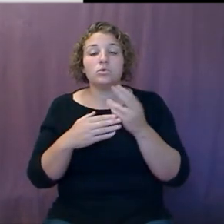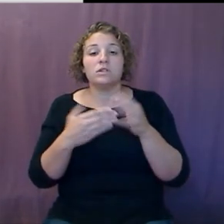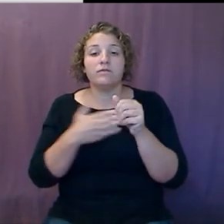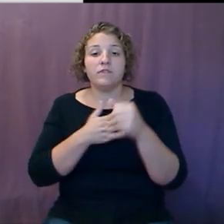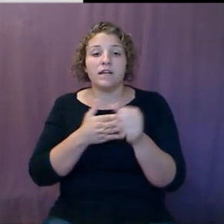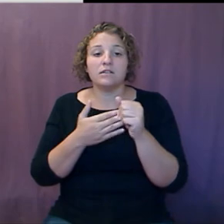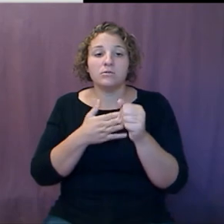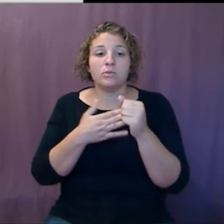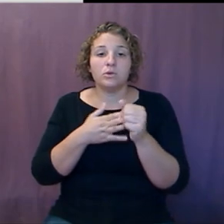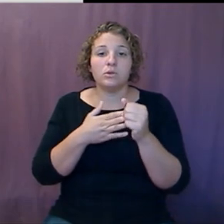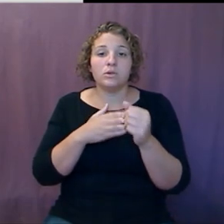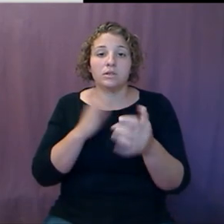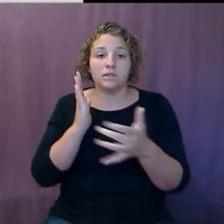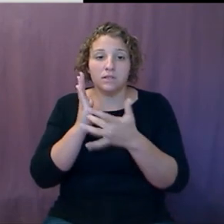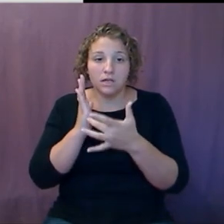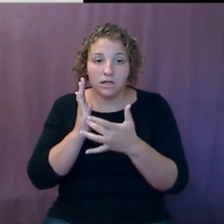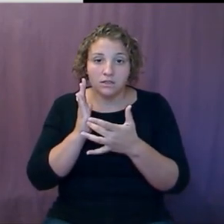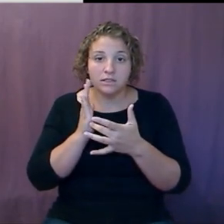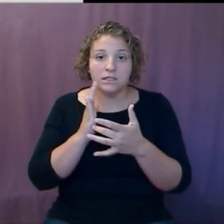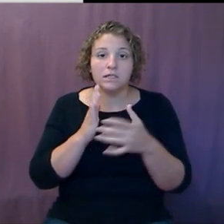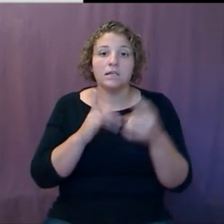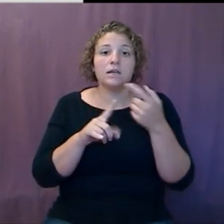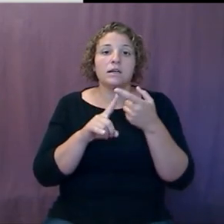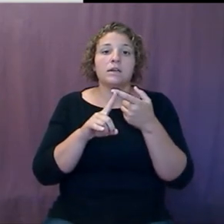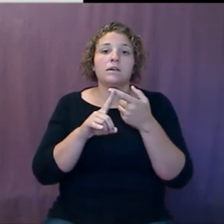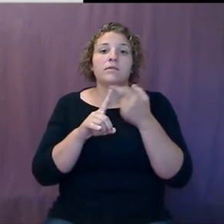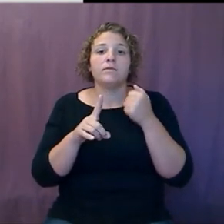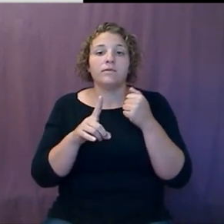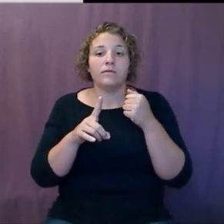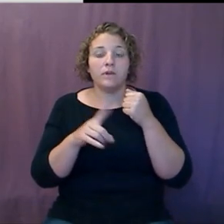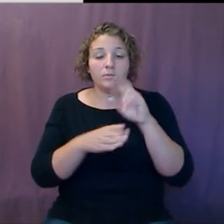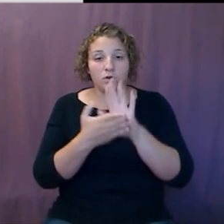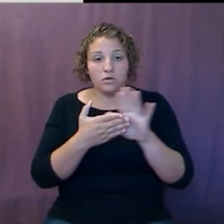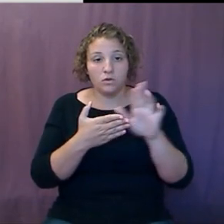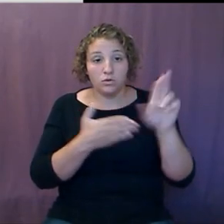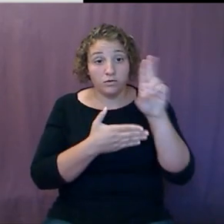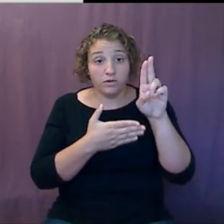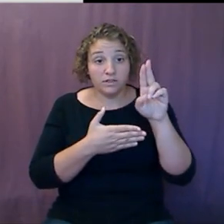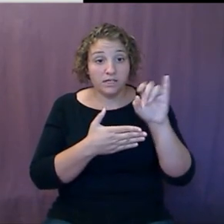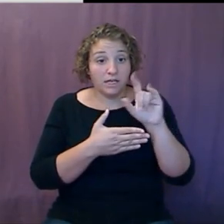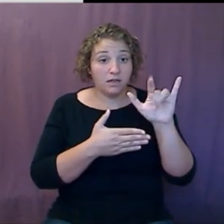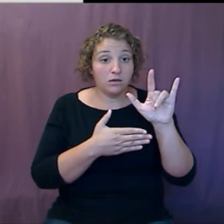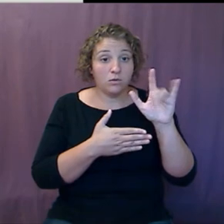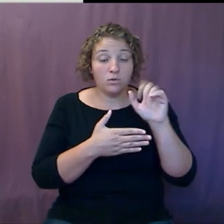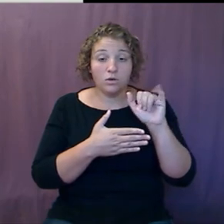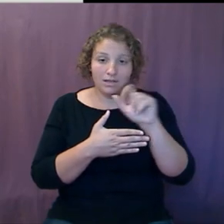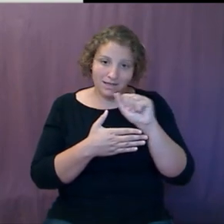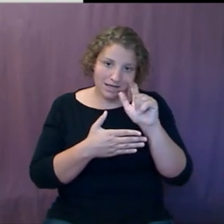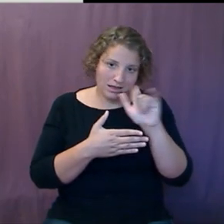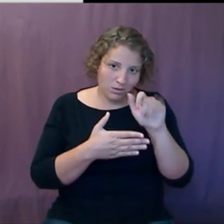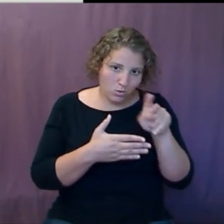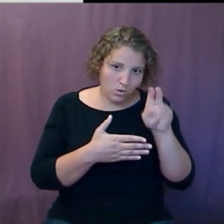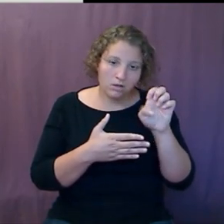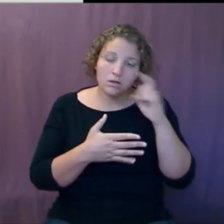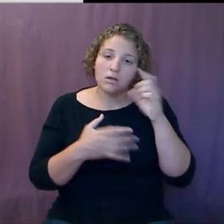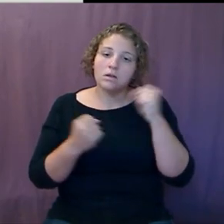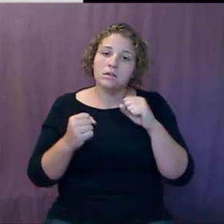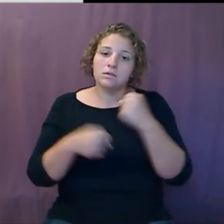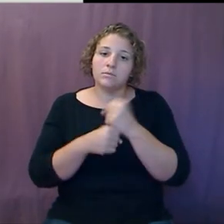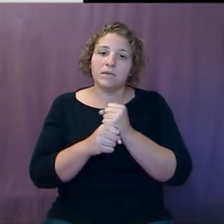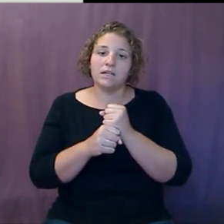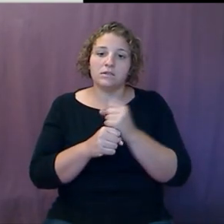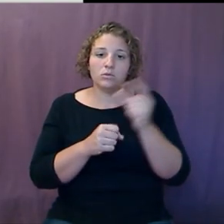co-founder Johnny Rogers from the University of Illinois at Urbana Champaign first it makes chips one-fifth the width of